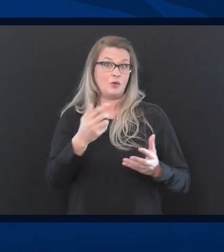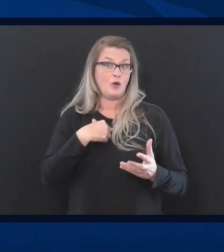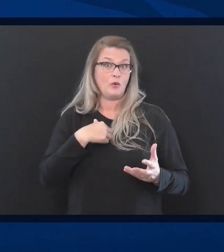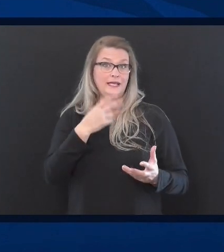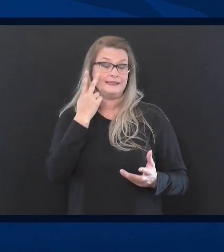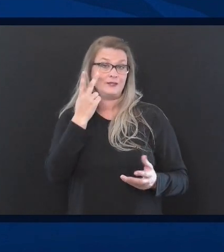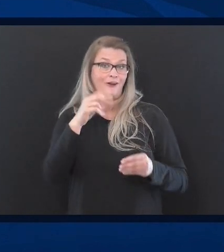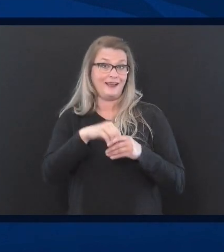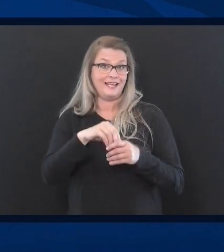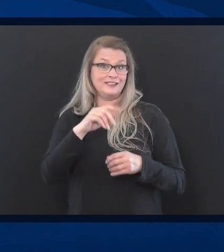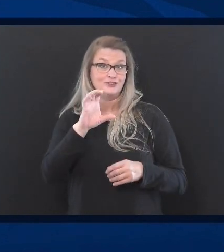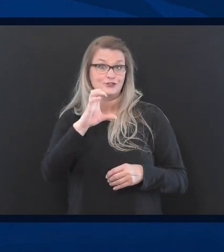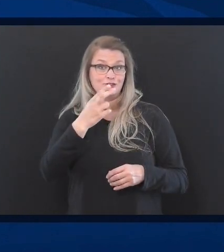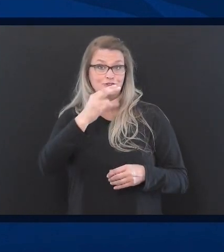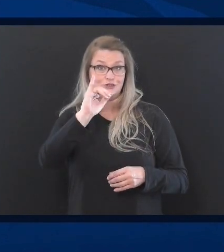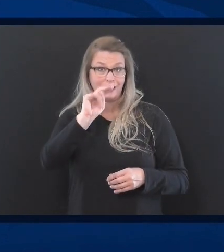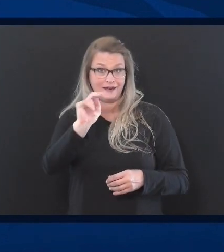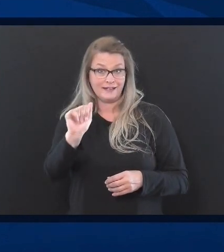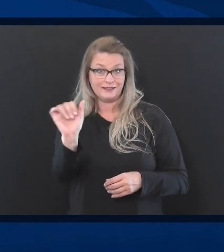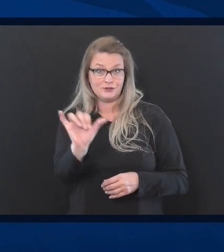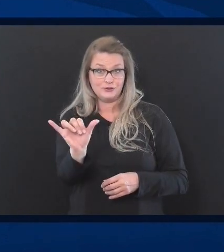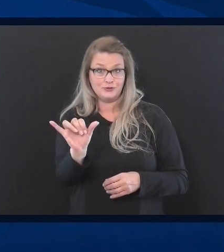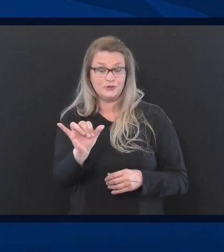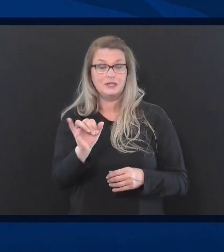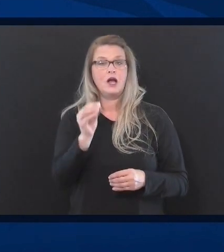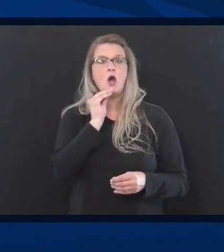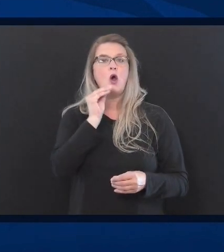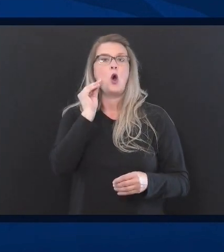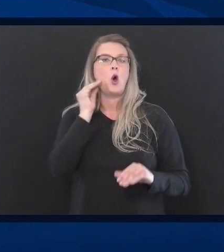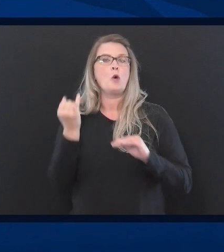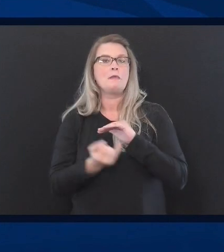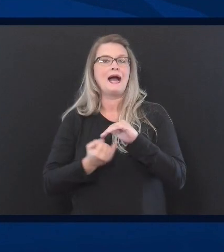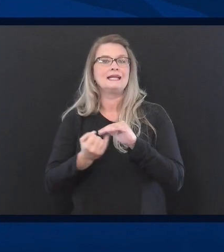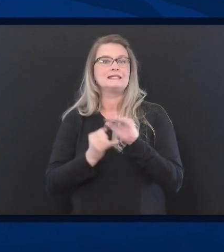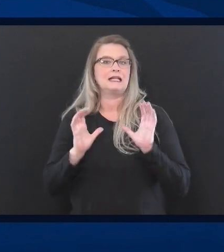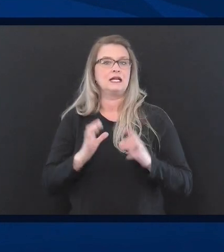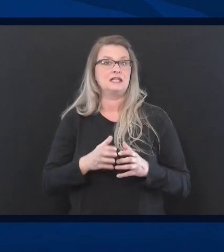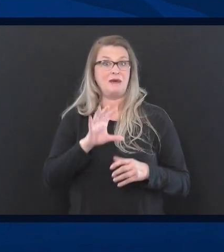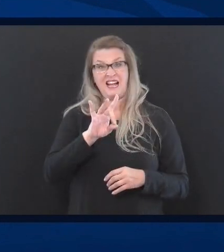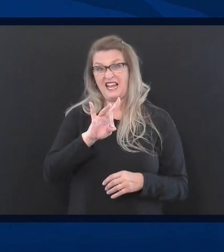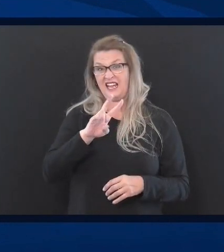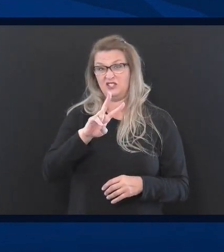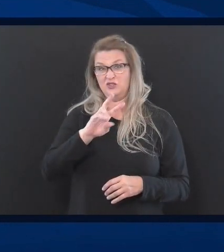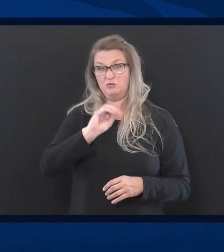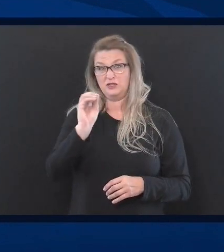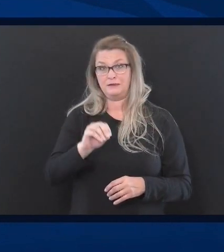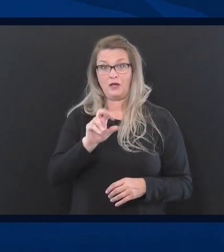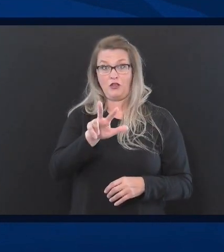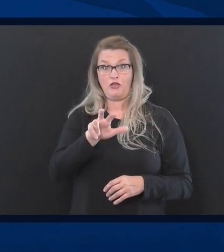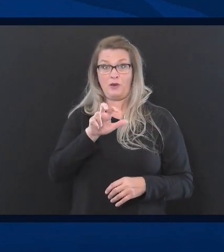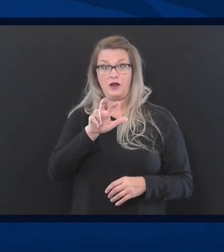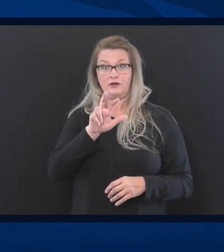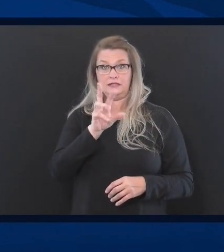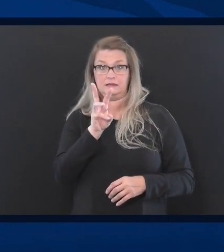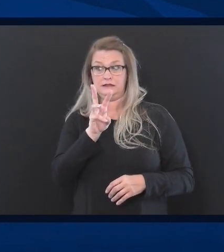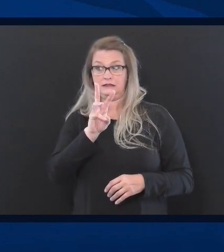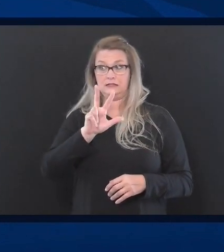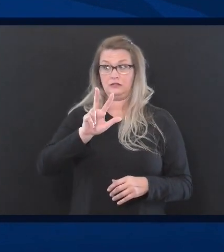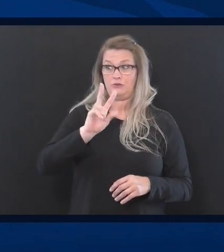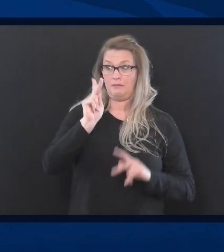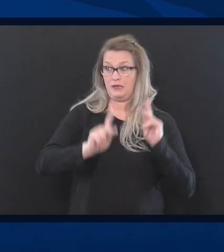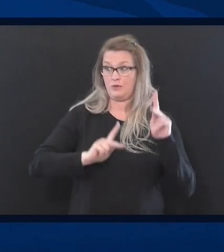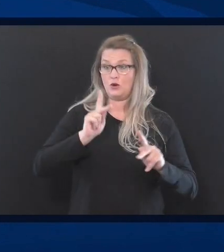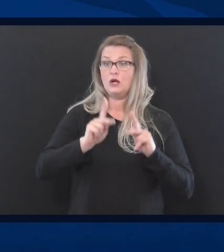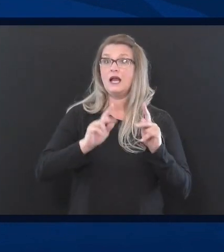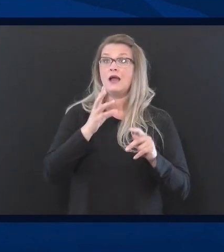China. Home isolation is 82% or 363 people. And we have